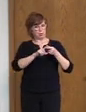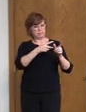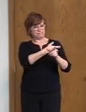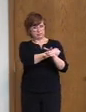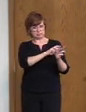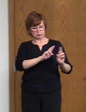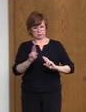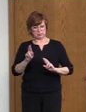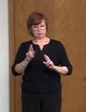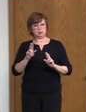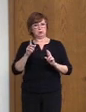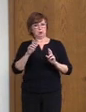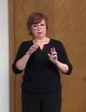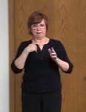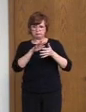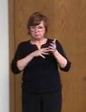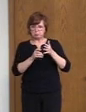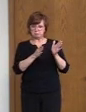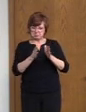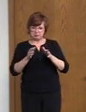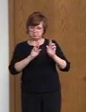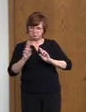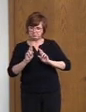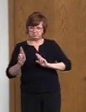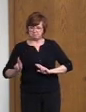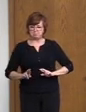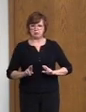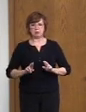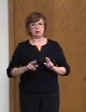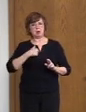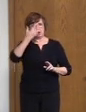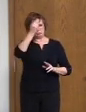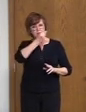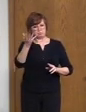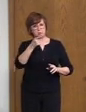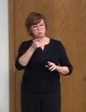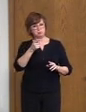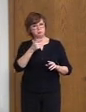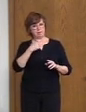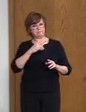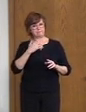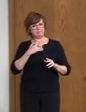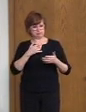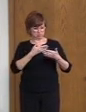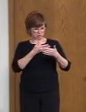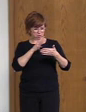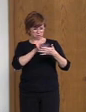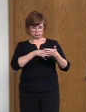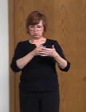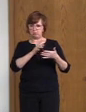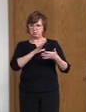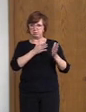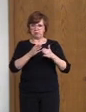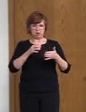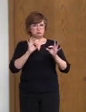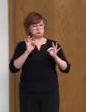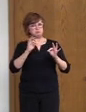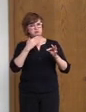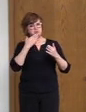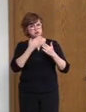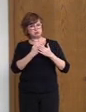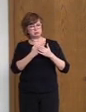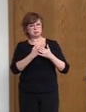confidence in that plan. And Saskatchewan people can also be confident that we will be ready to go in this province as soon